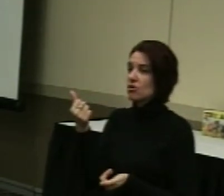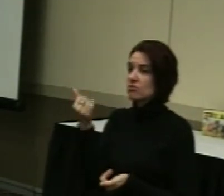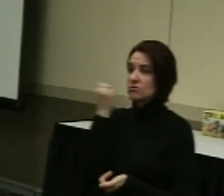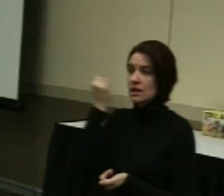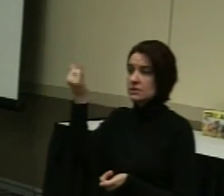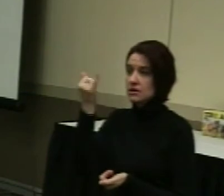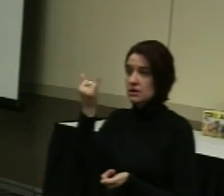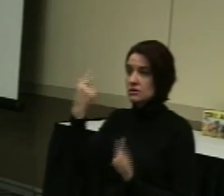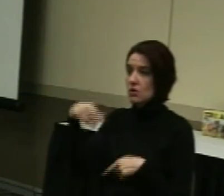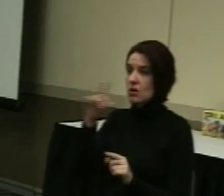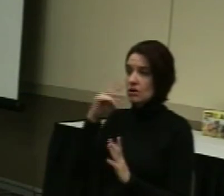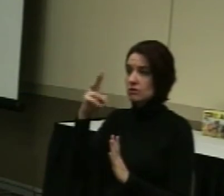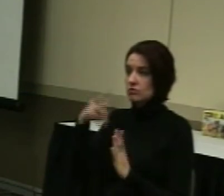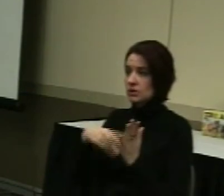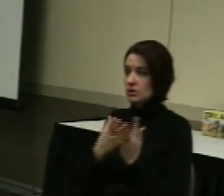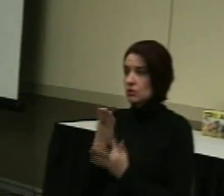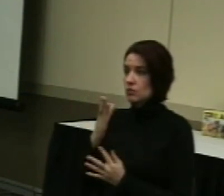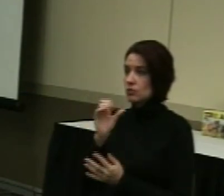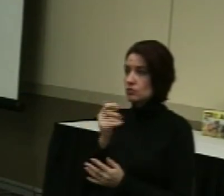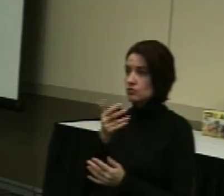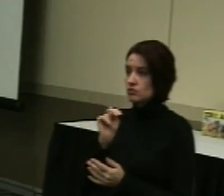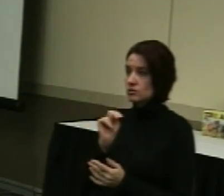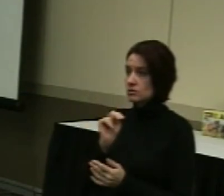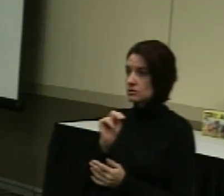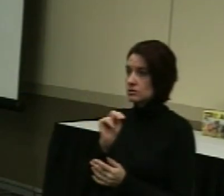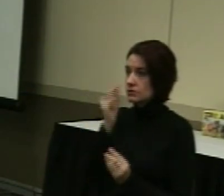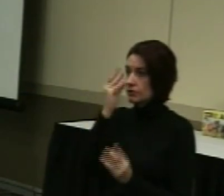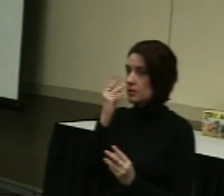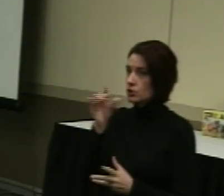thoughts on, as you take a little look at Susan?